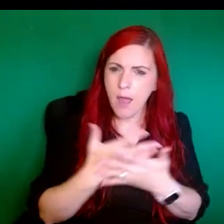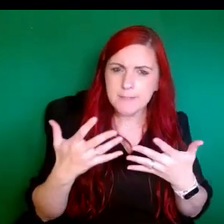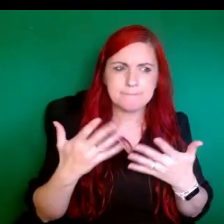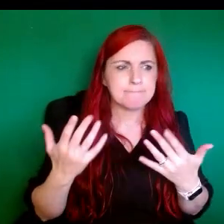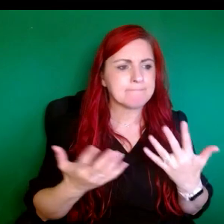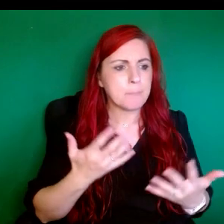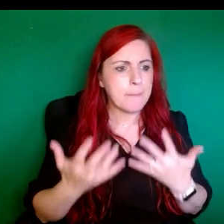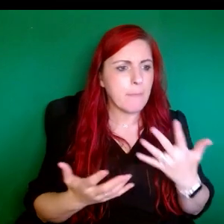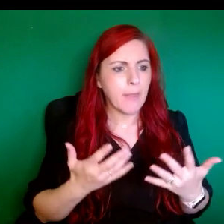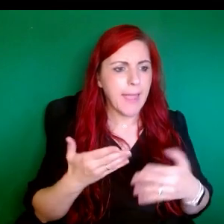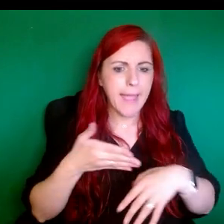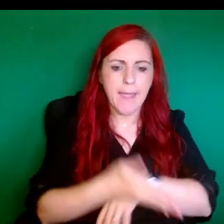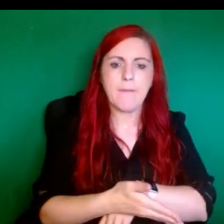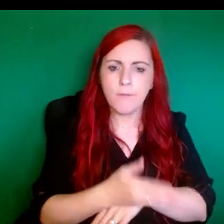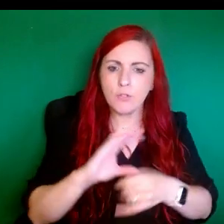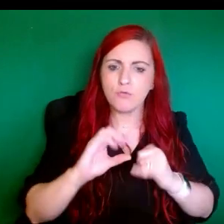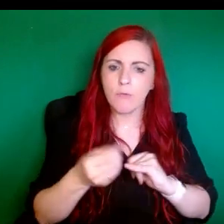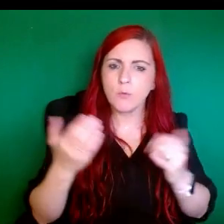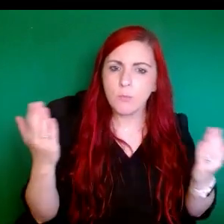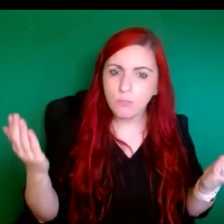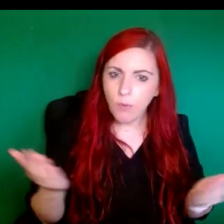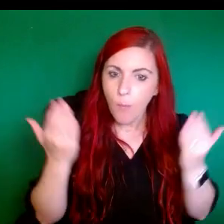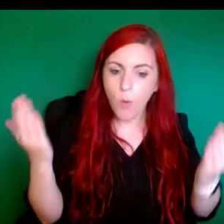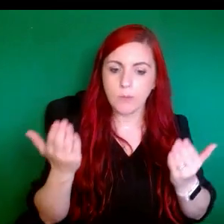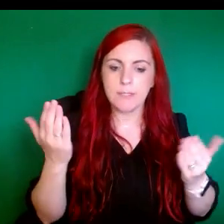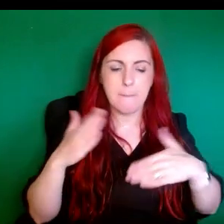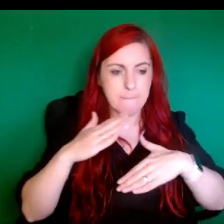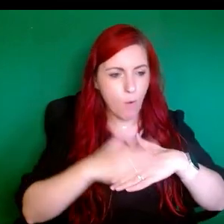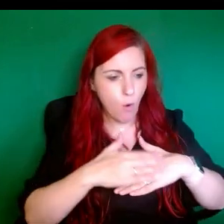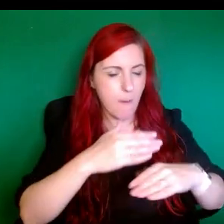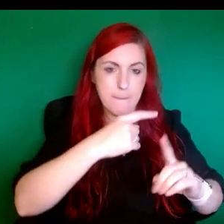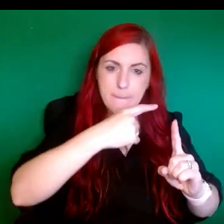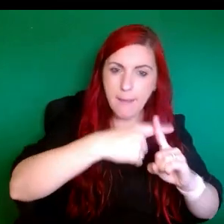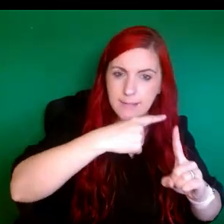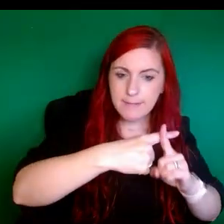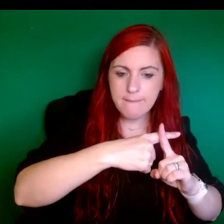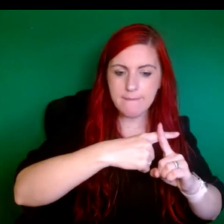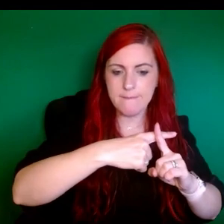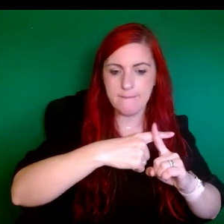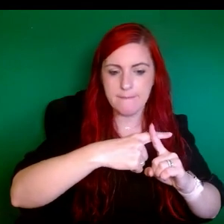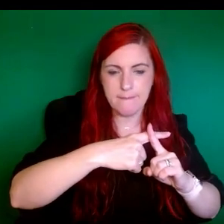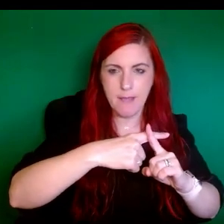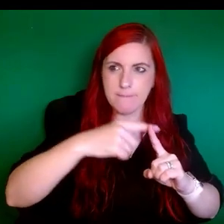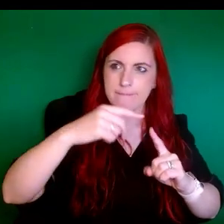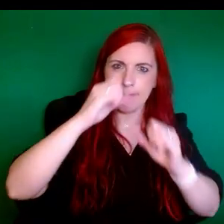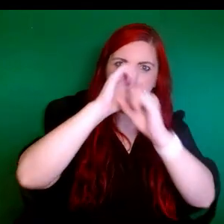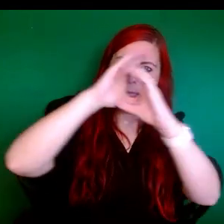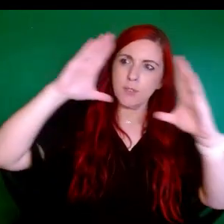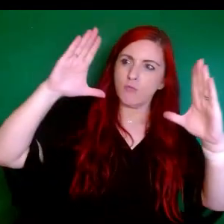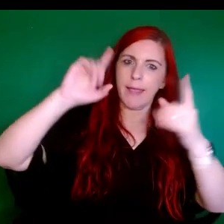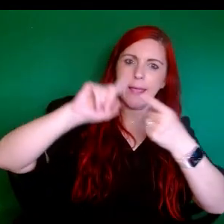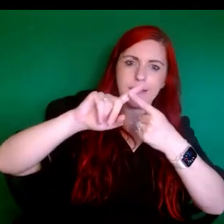promoting a more positive imagery and narrative around ageing and our ageing journeys,